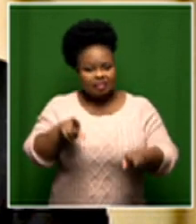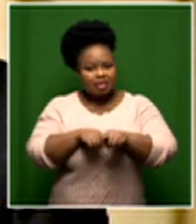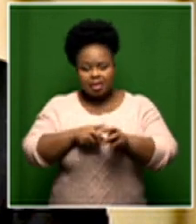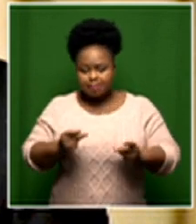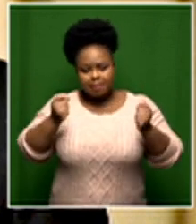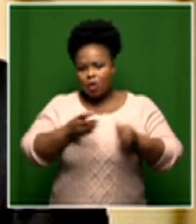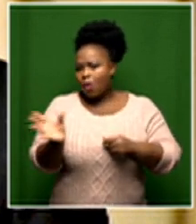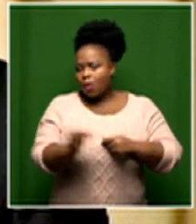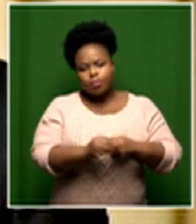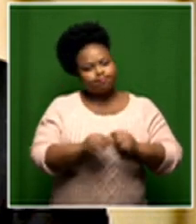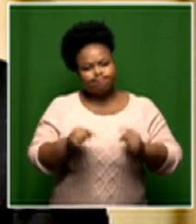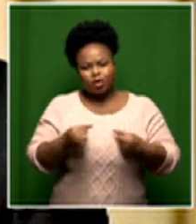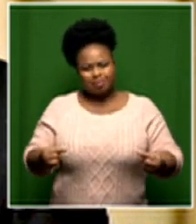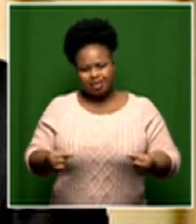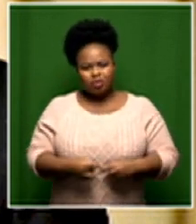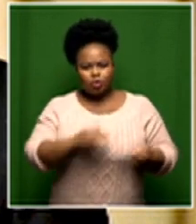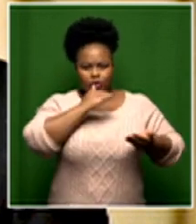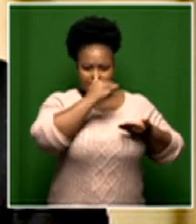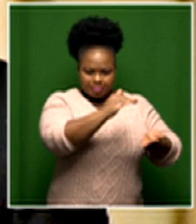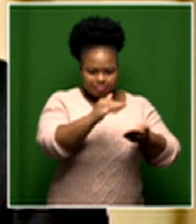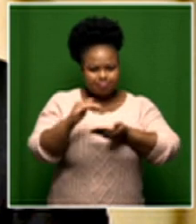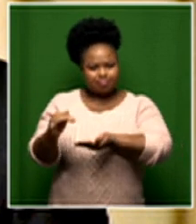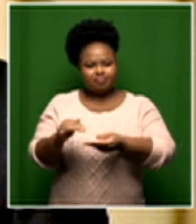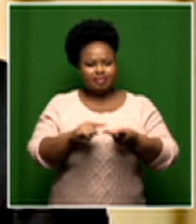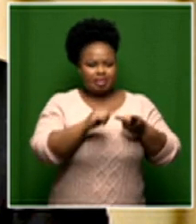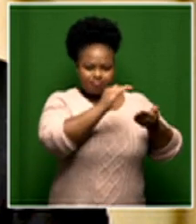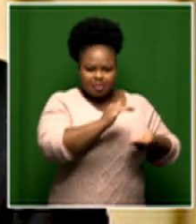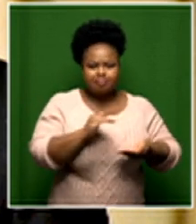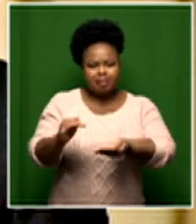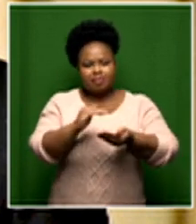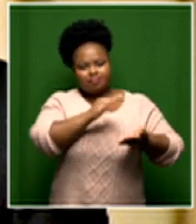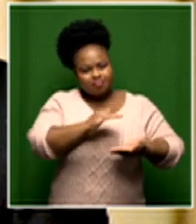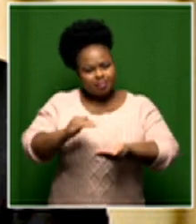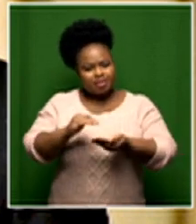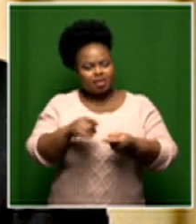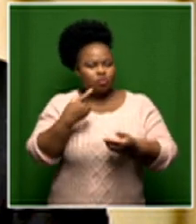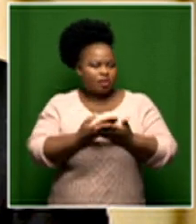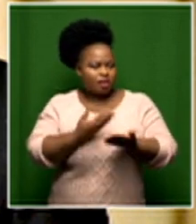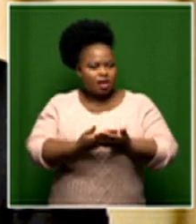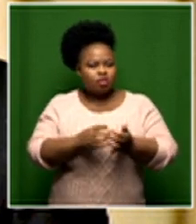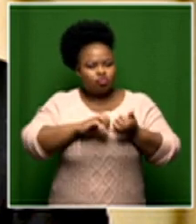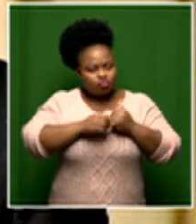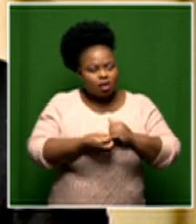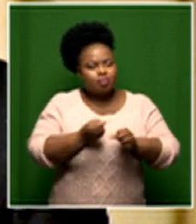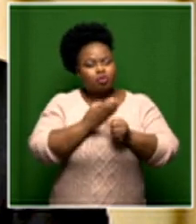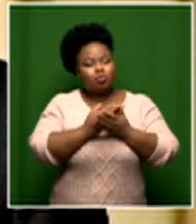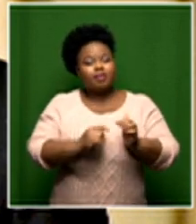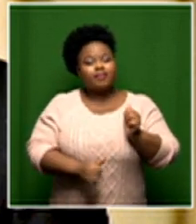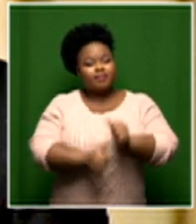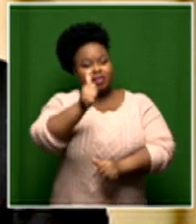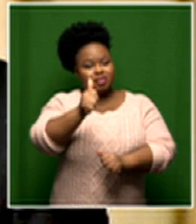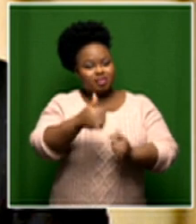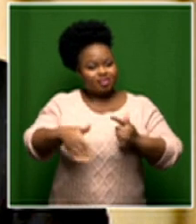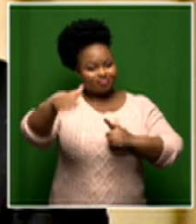for all the people. So in order to be able to deal with, groups of people in phases, let's start with those who